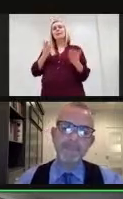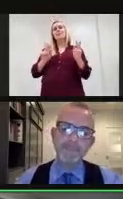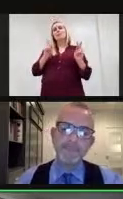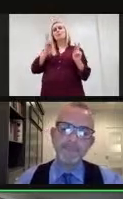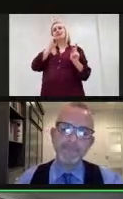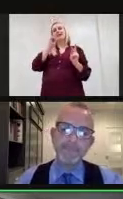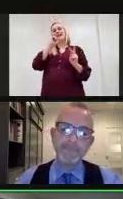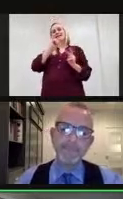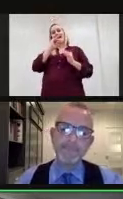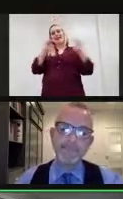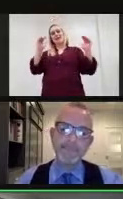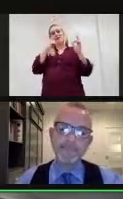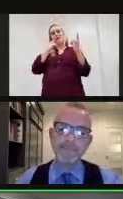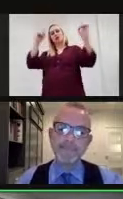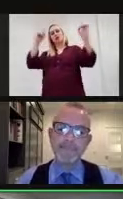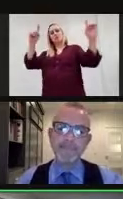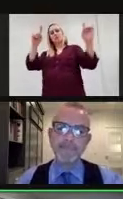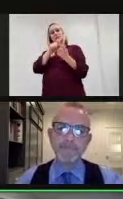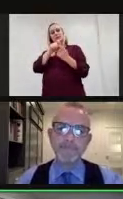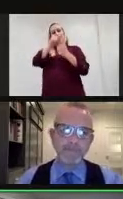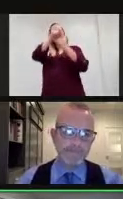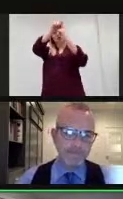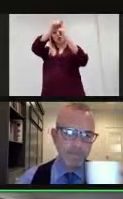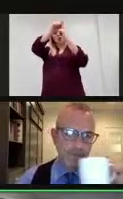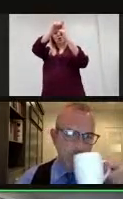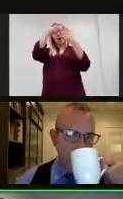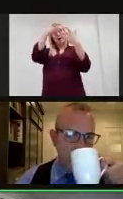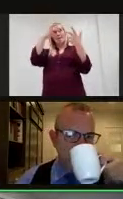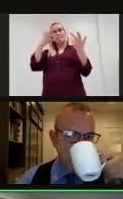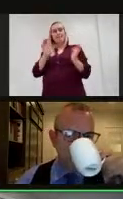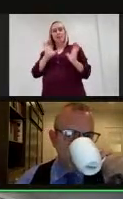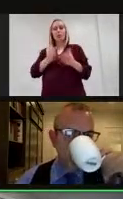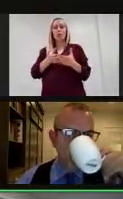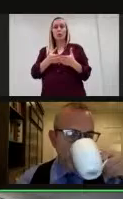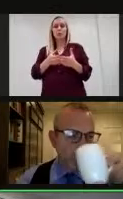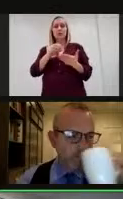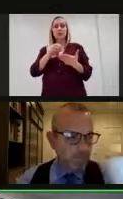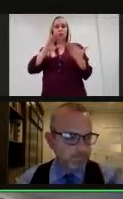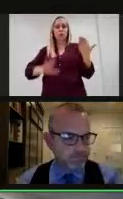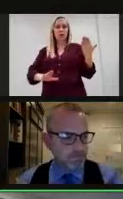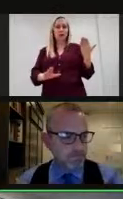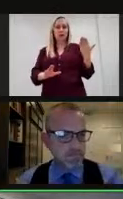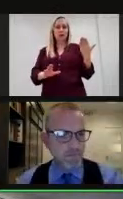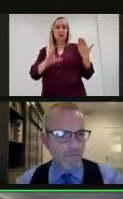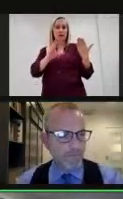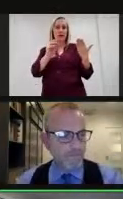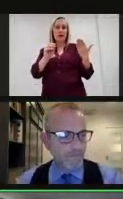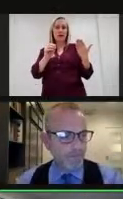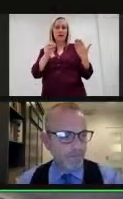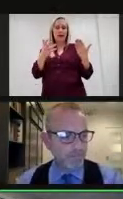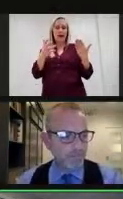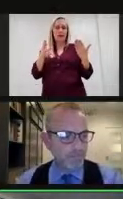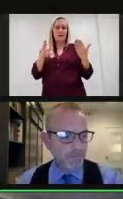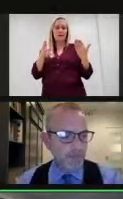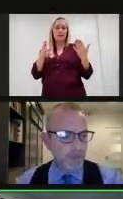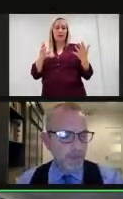level of achievement from those specialized groups of students and kind of